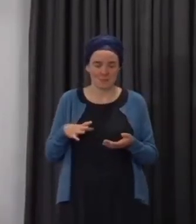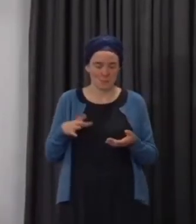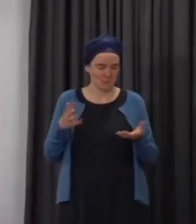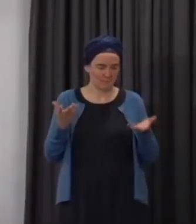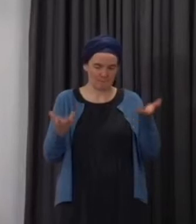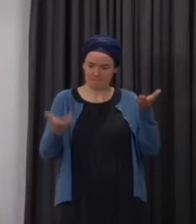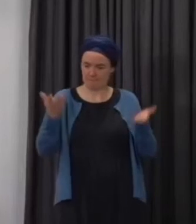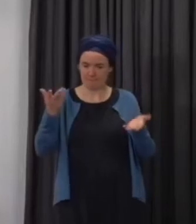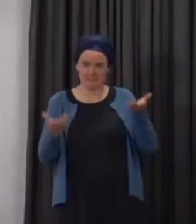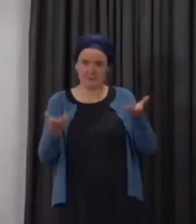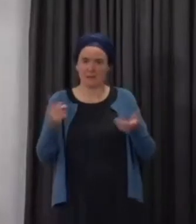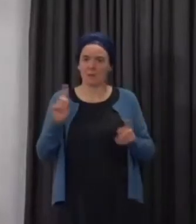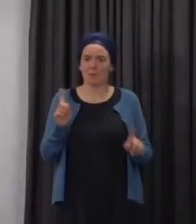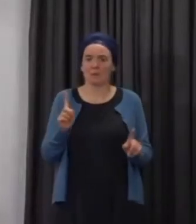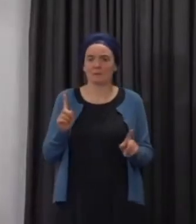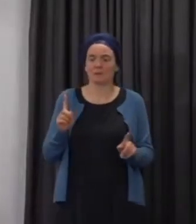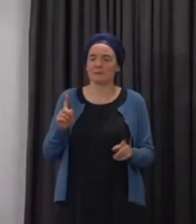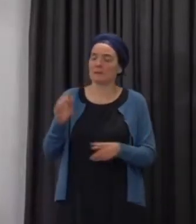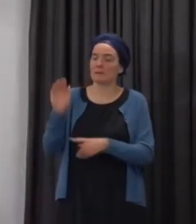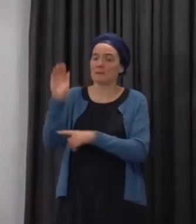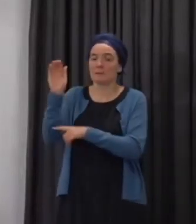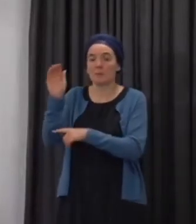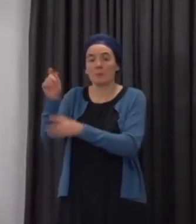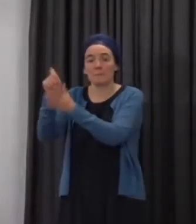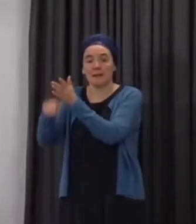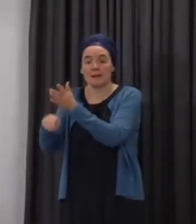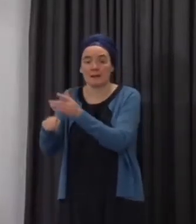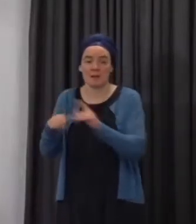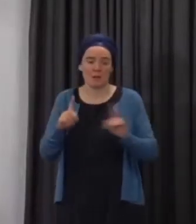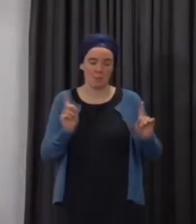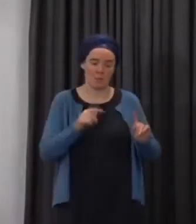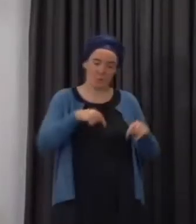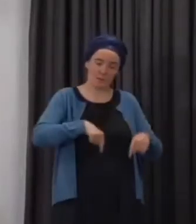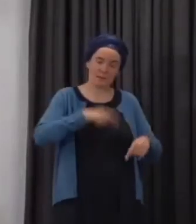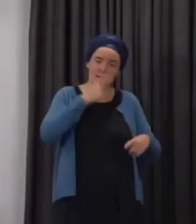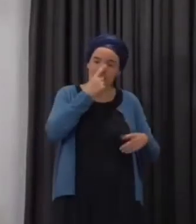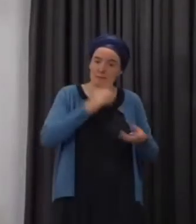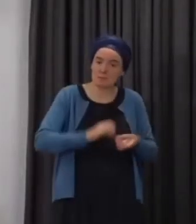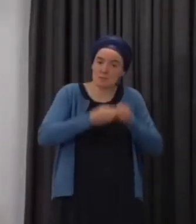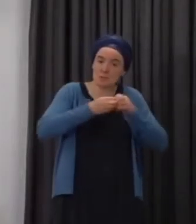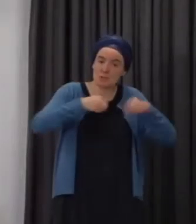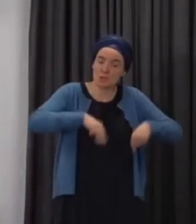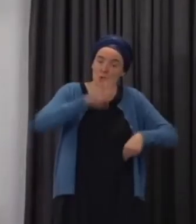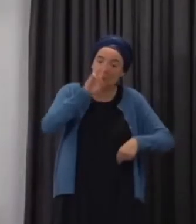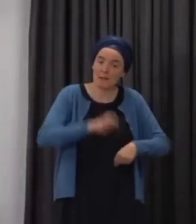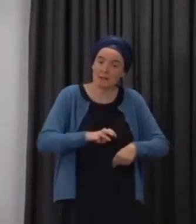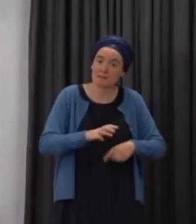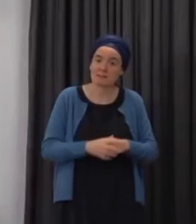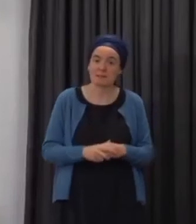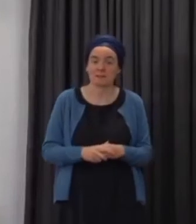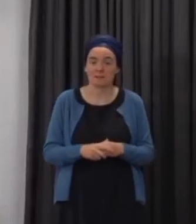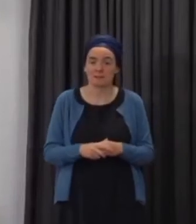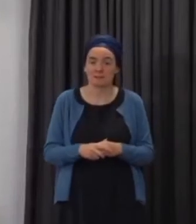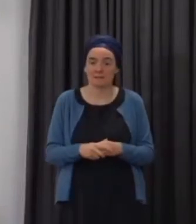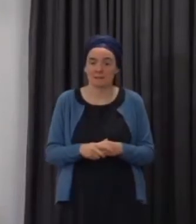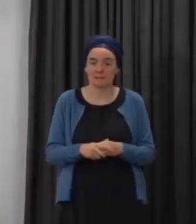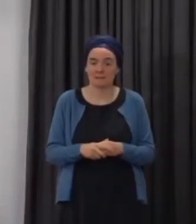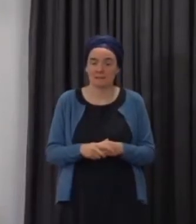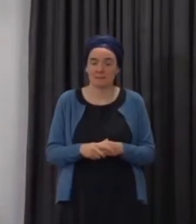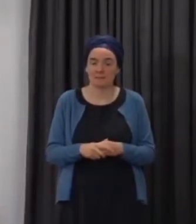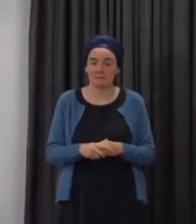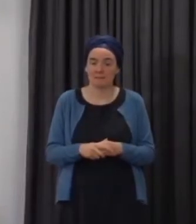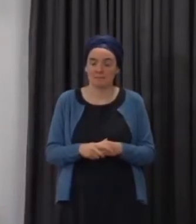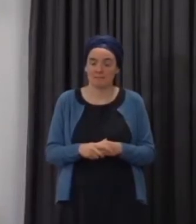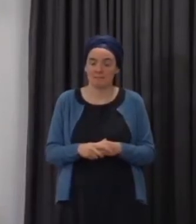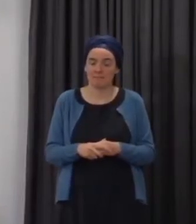terms and what we want to produce here from this country. Because this isn't a short-term change to the market. We're not going to see the